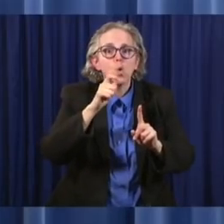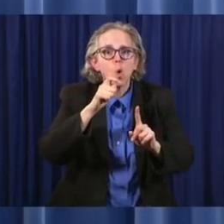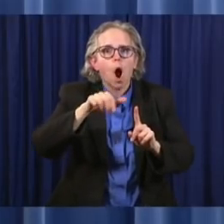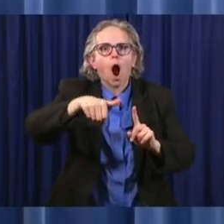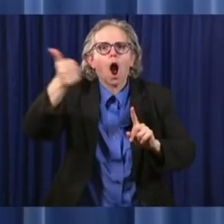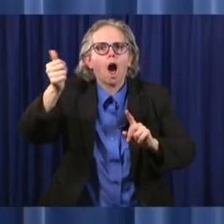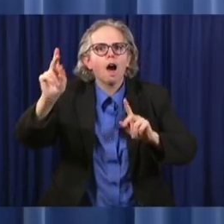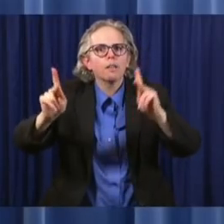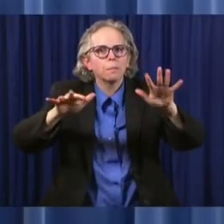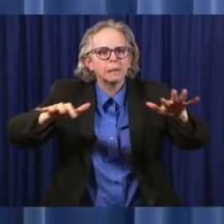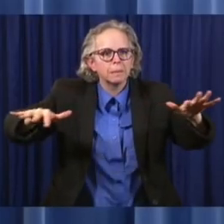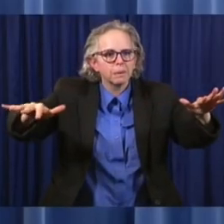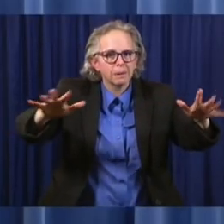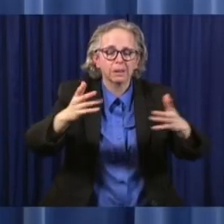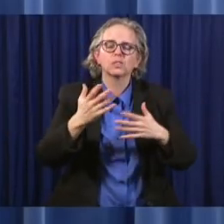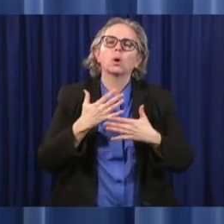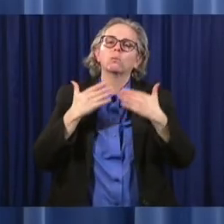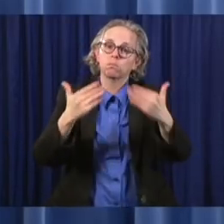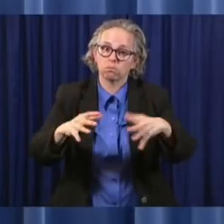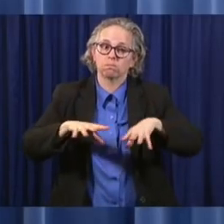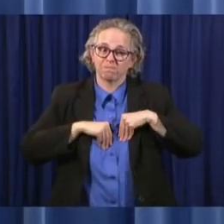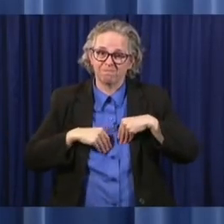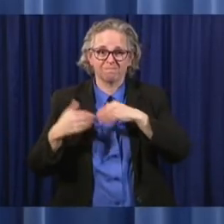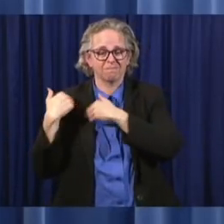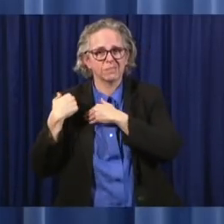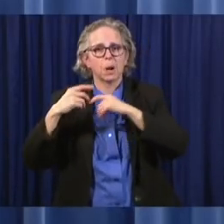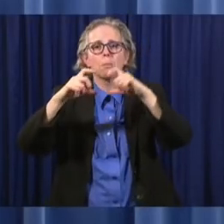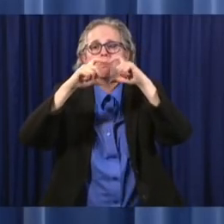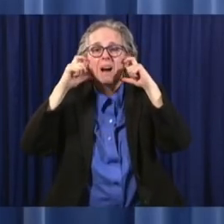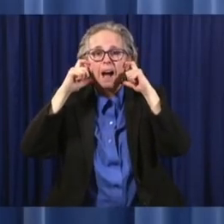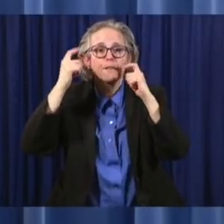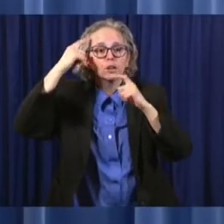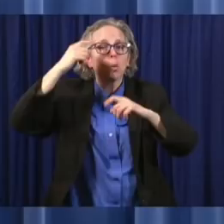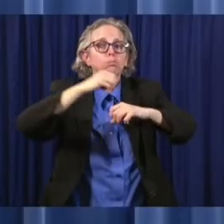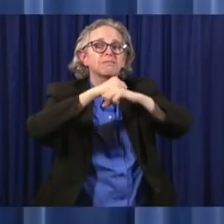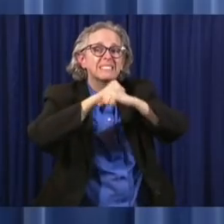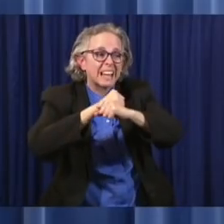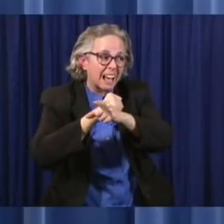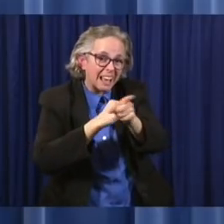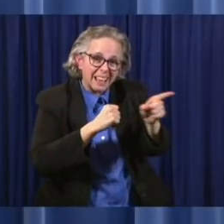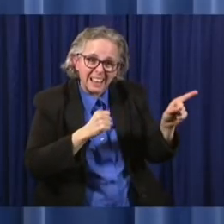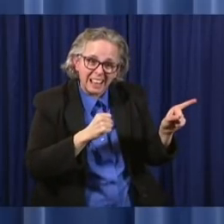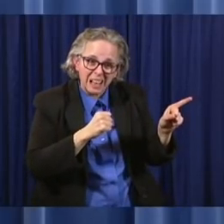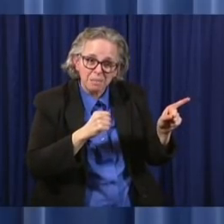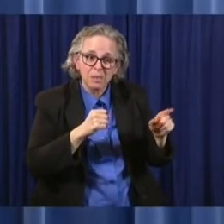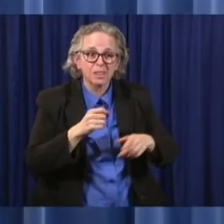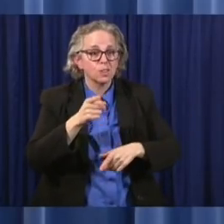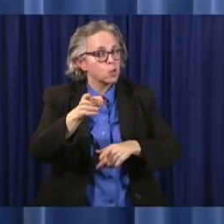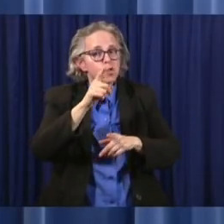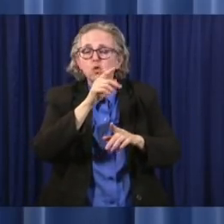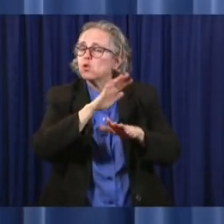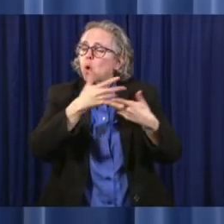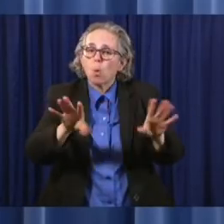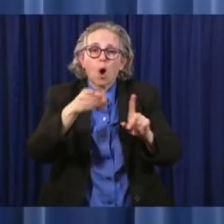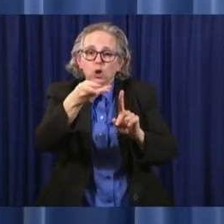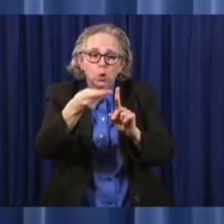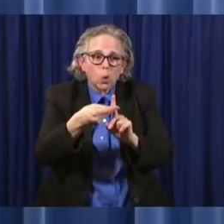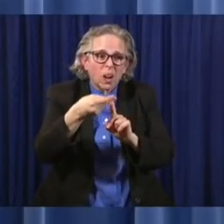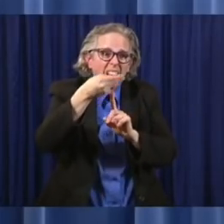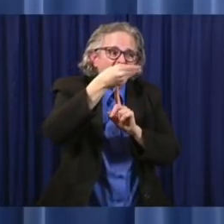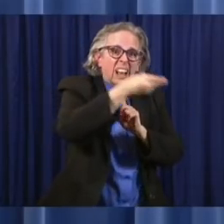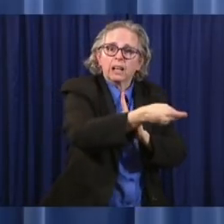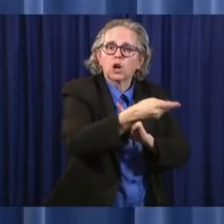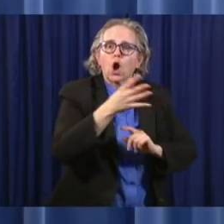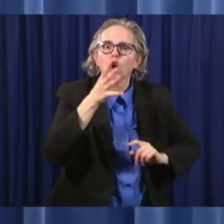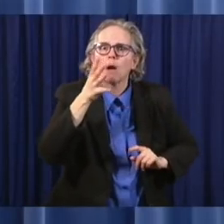others, being careful that you're not bringing that back to your 80-year-old grandmother